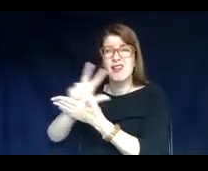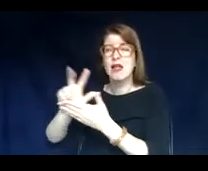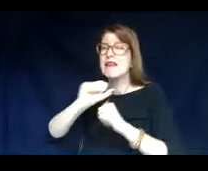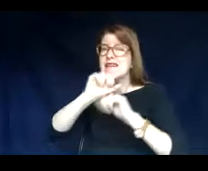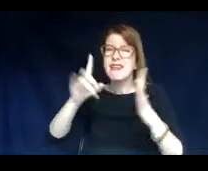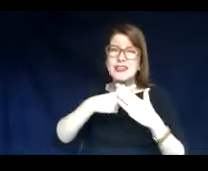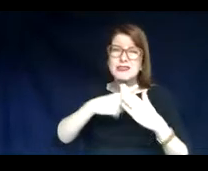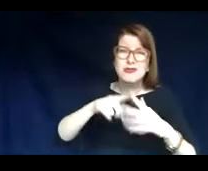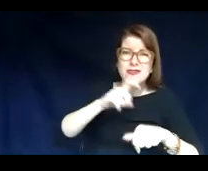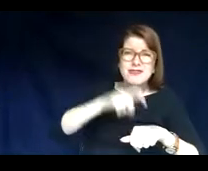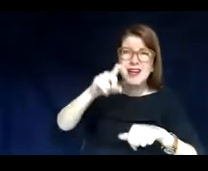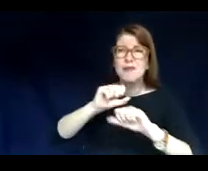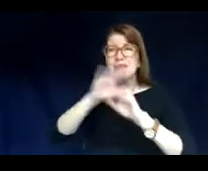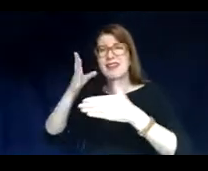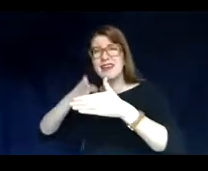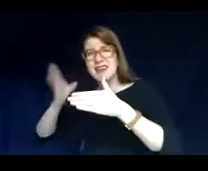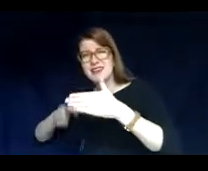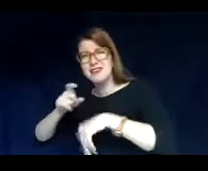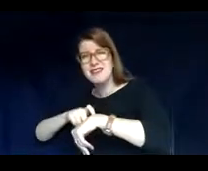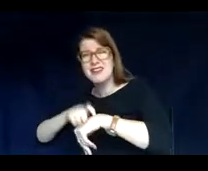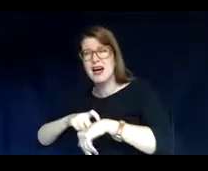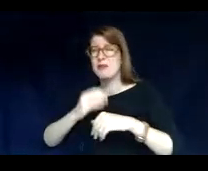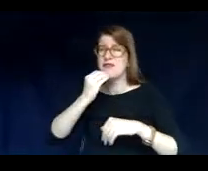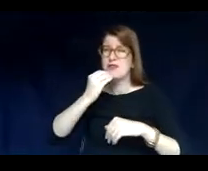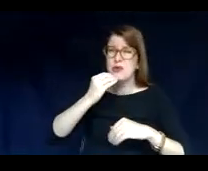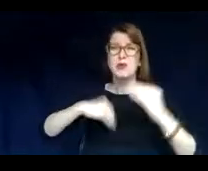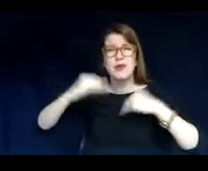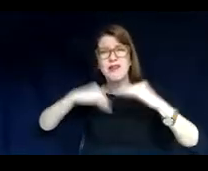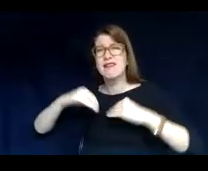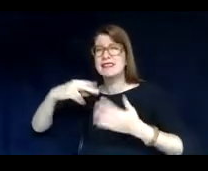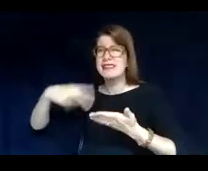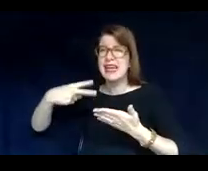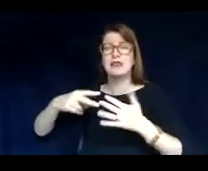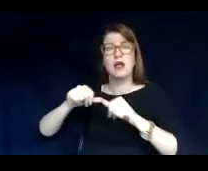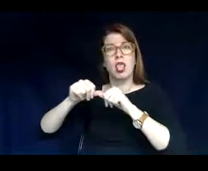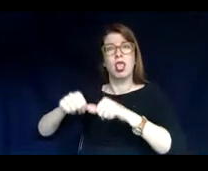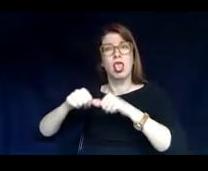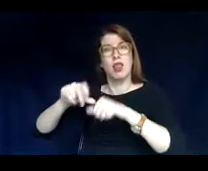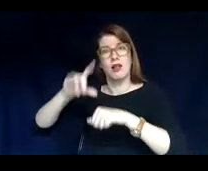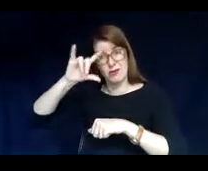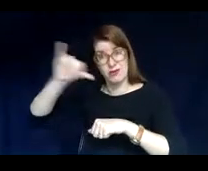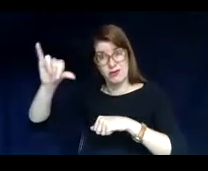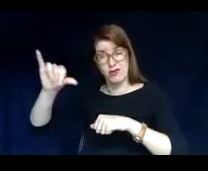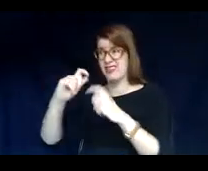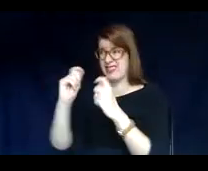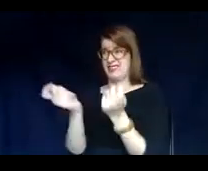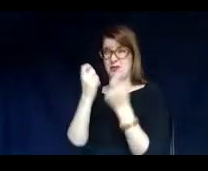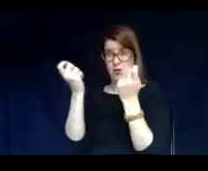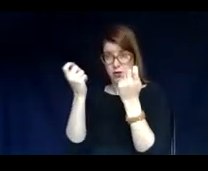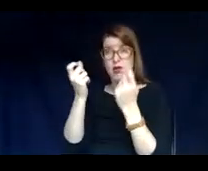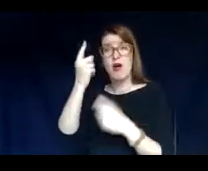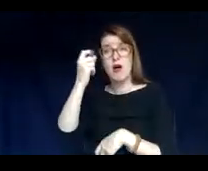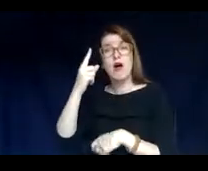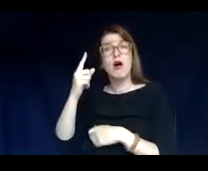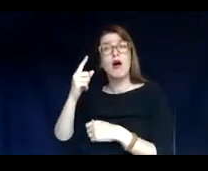time. Nothing ends on time. But there's food and dancing, and they go on forever. Now, the main part of the ceremonial event is when the groom goes to the bride's family